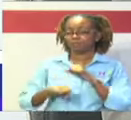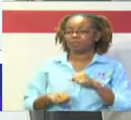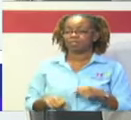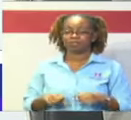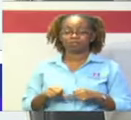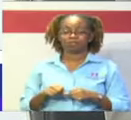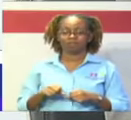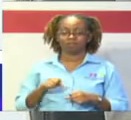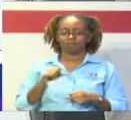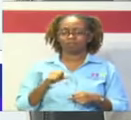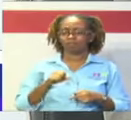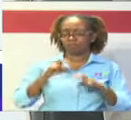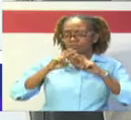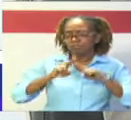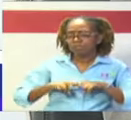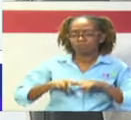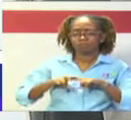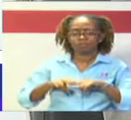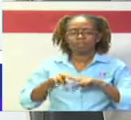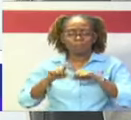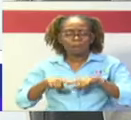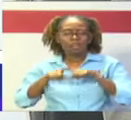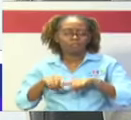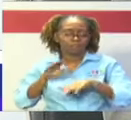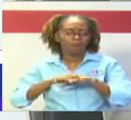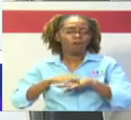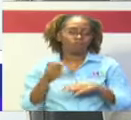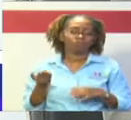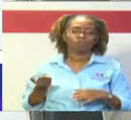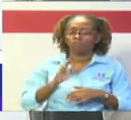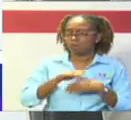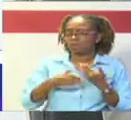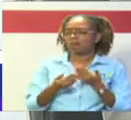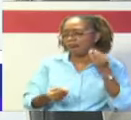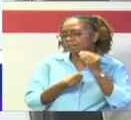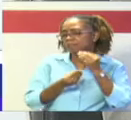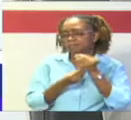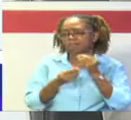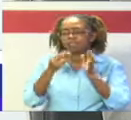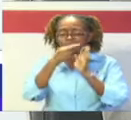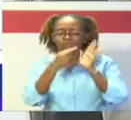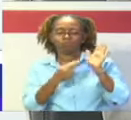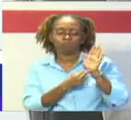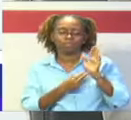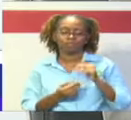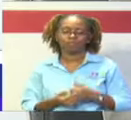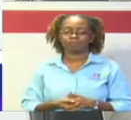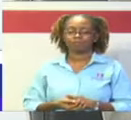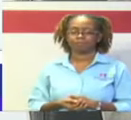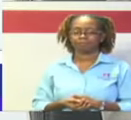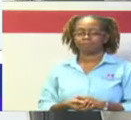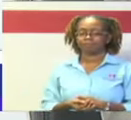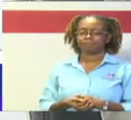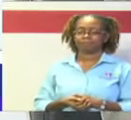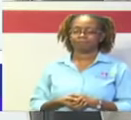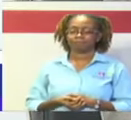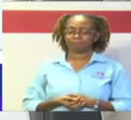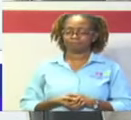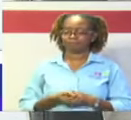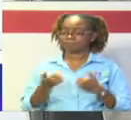risk of transmission, even with enhanced air travel. But we do still want to point out that with the enhanced holiday